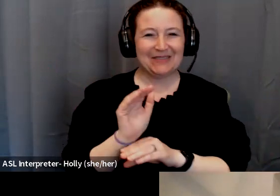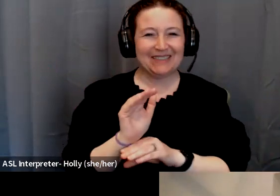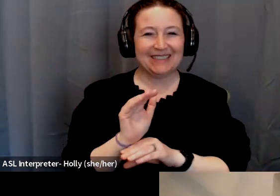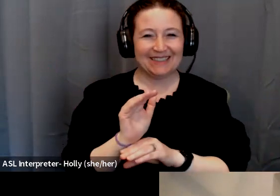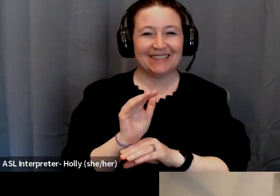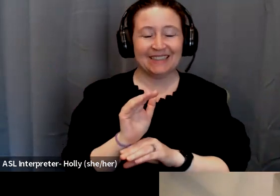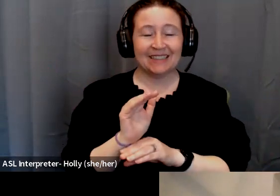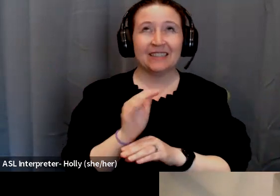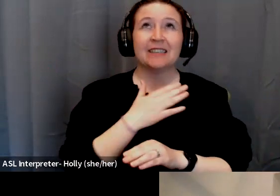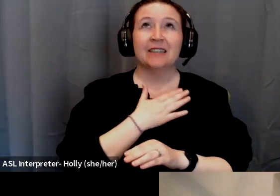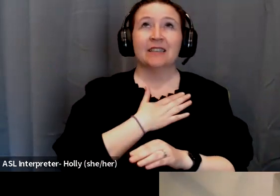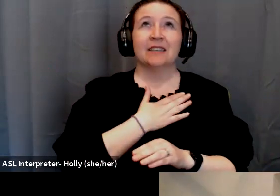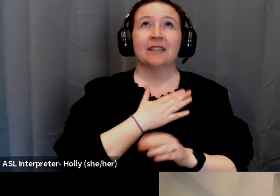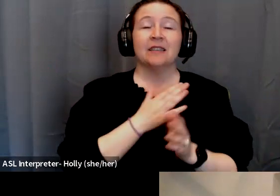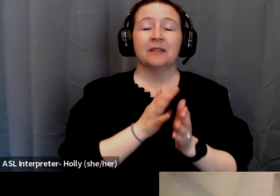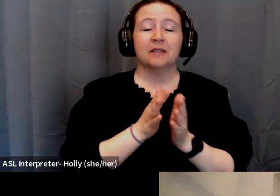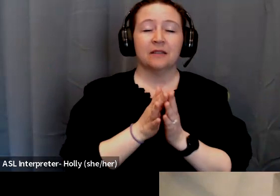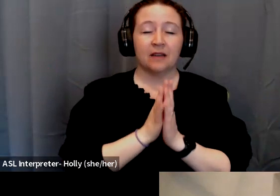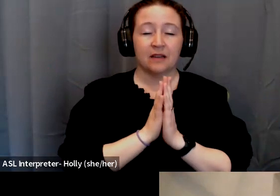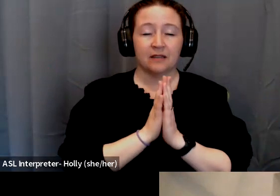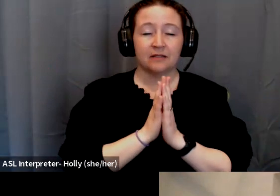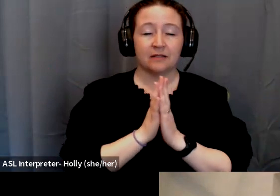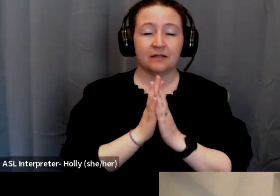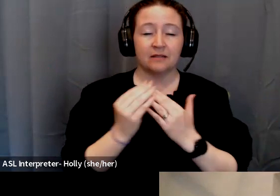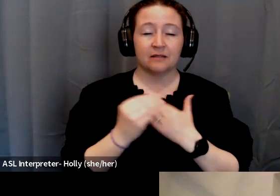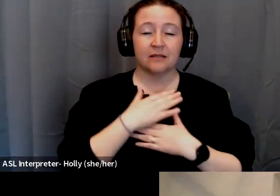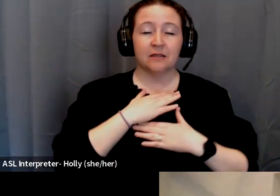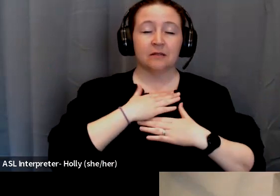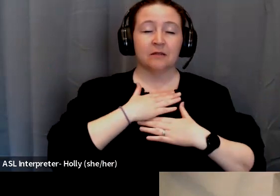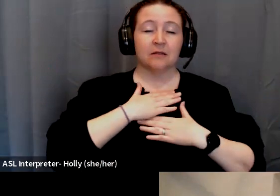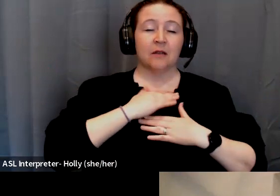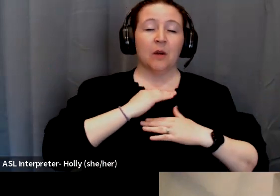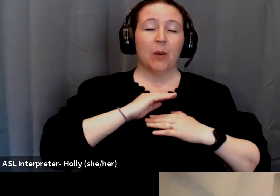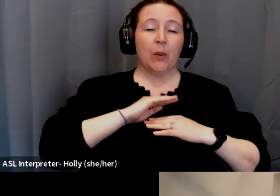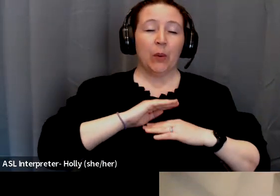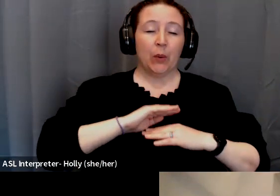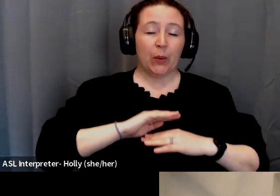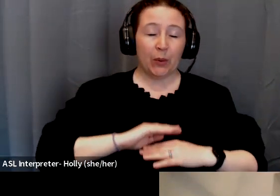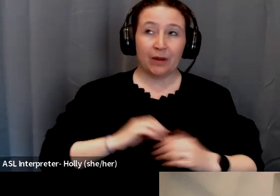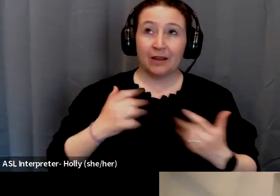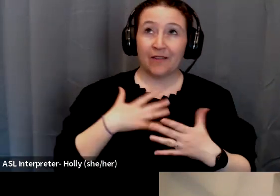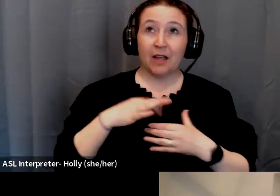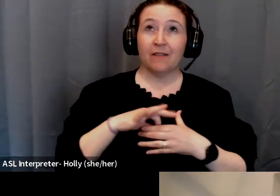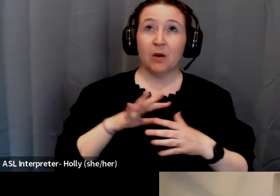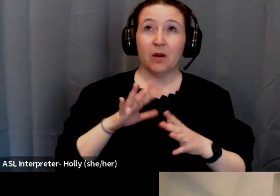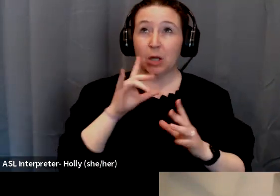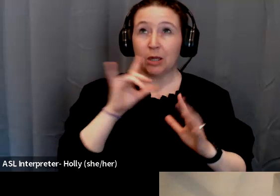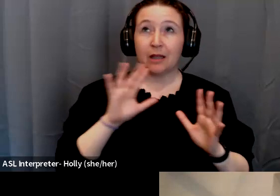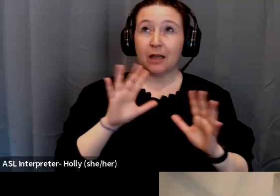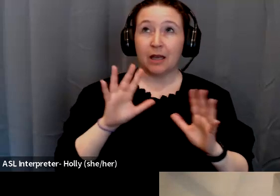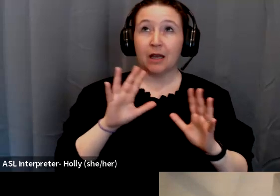We ask that you ease our fears about voting and what that looks like for the